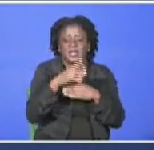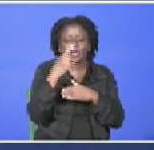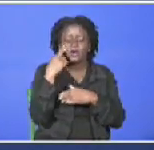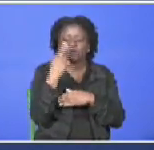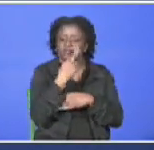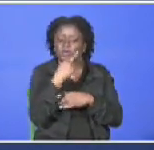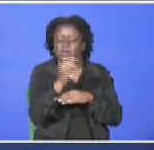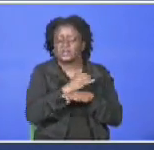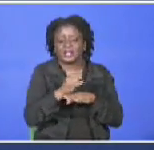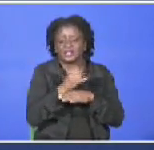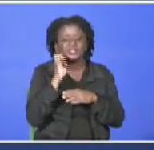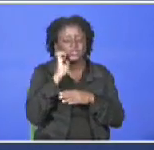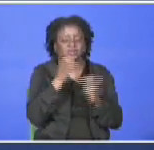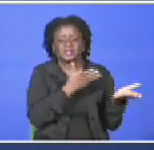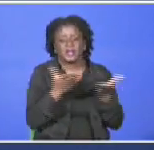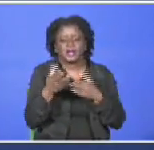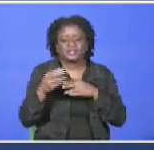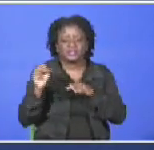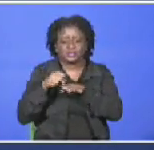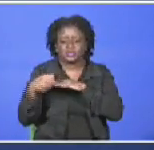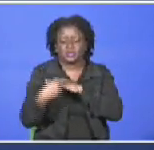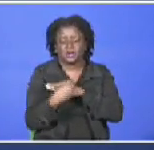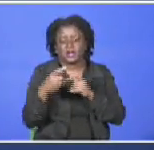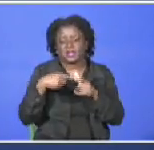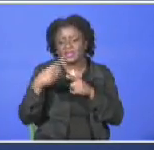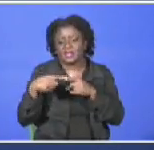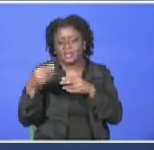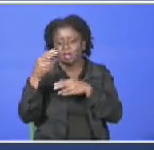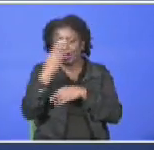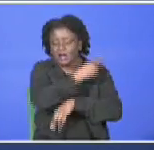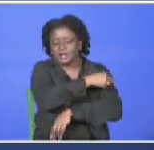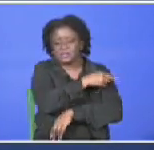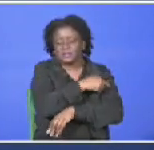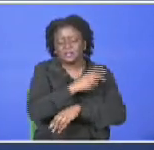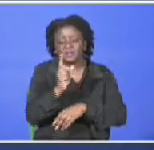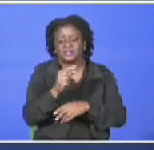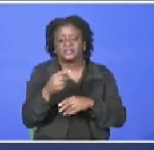shore and then to hospital, where she was pronounced dead. An investigation is ongoing.